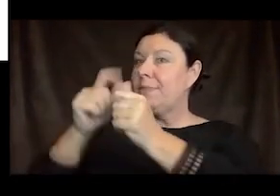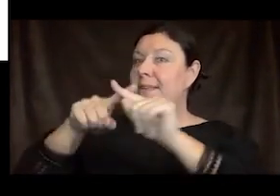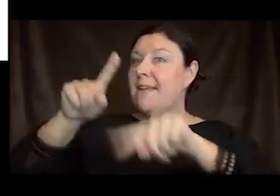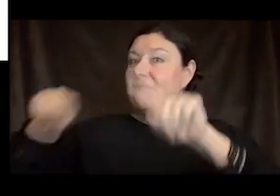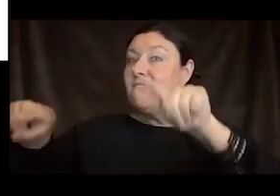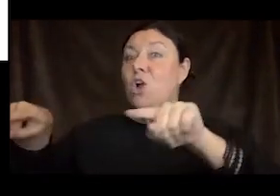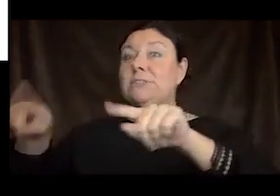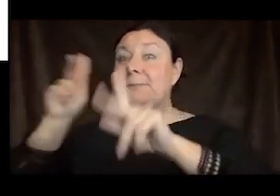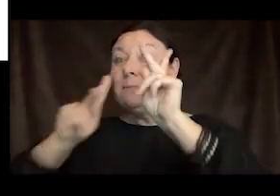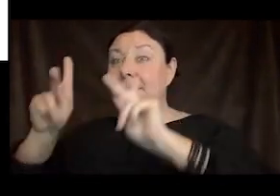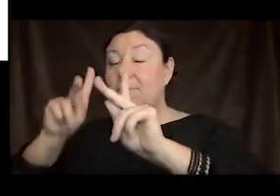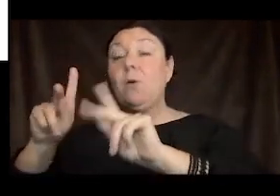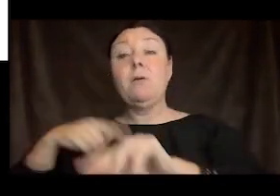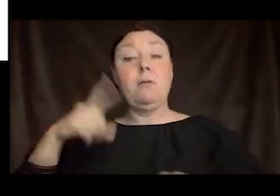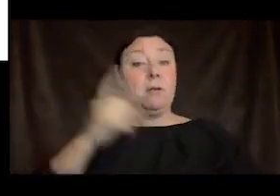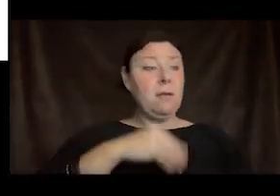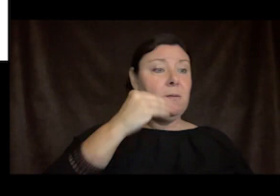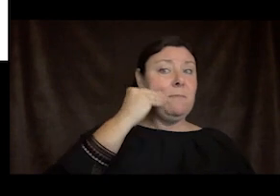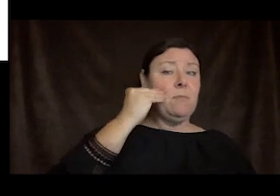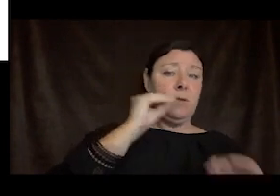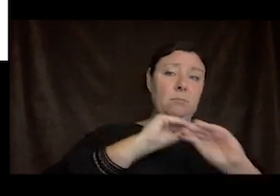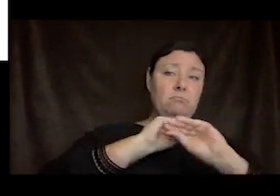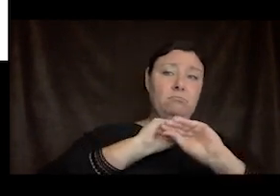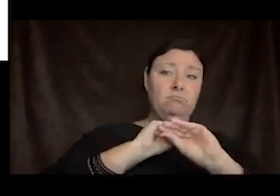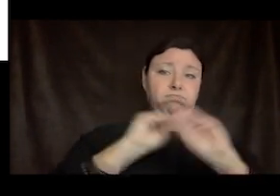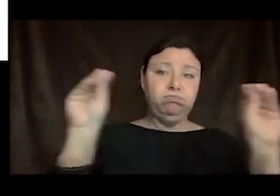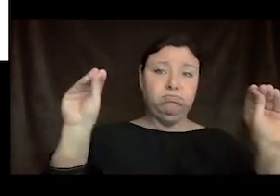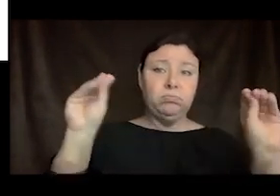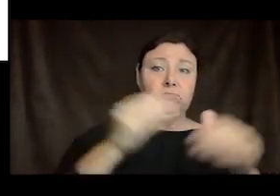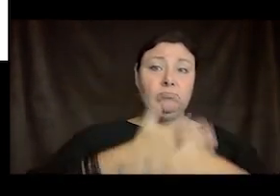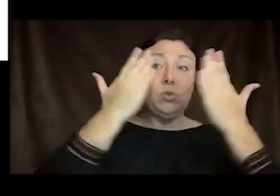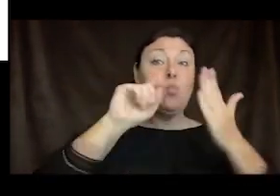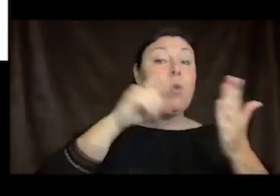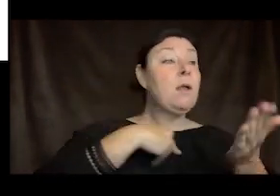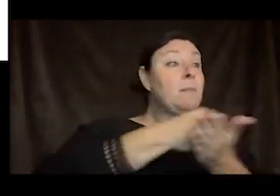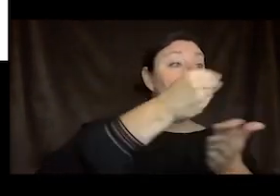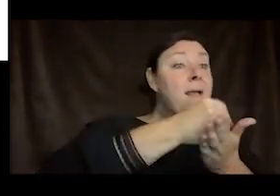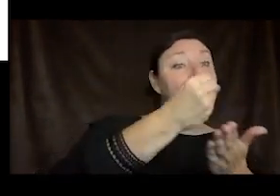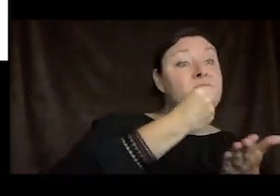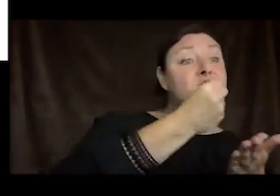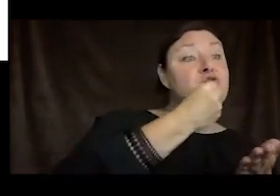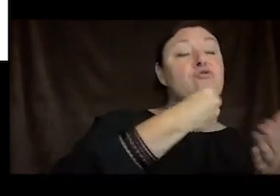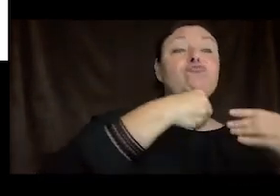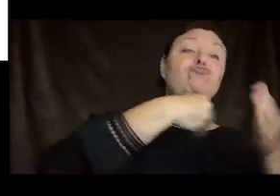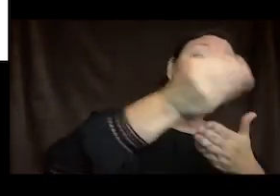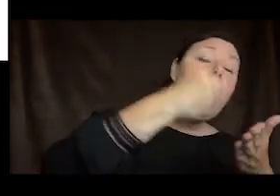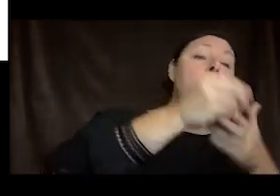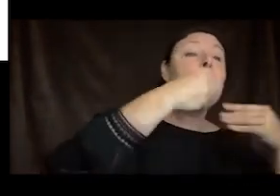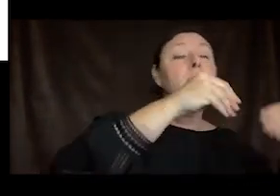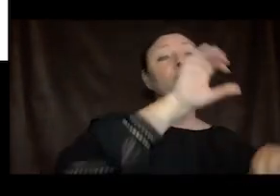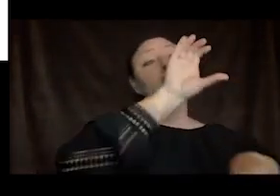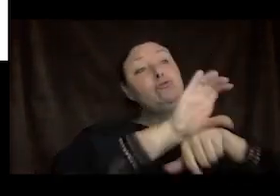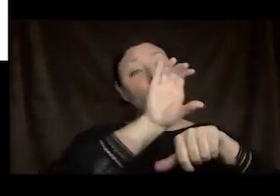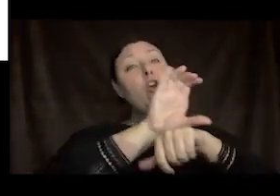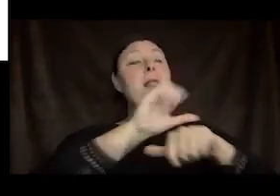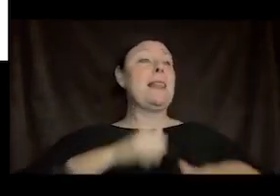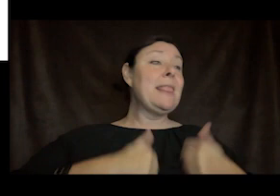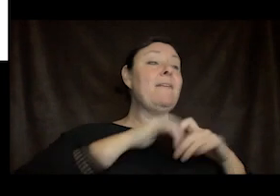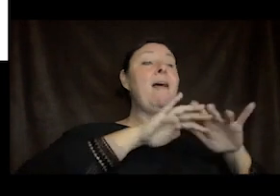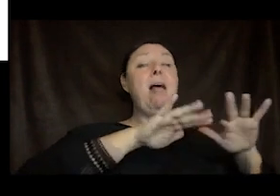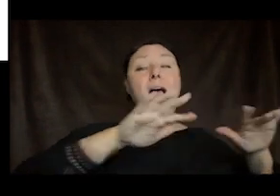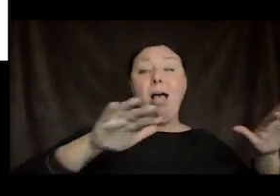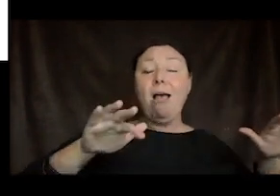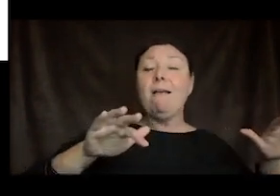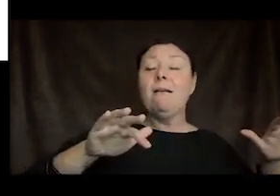But once I come home, where I live, where I shop, where I go to church, and of course we're not doing a lot of